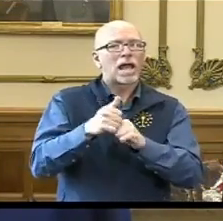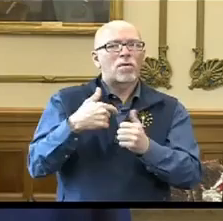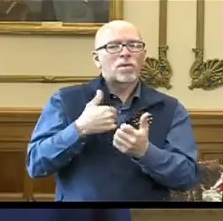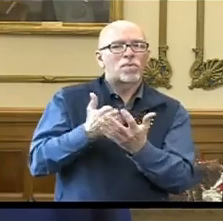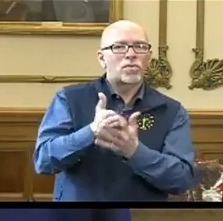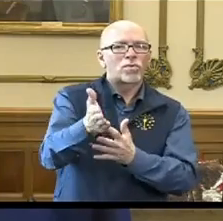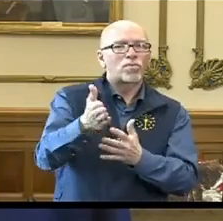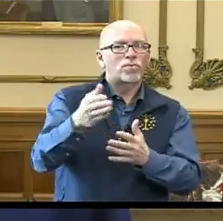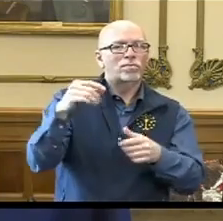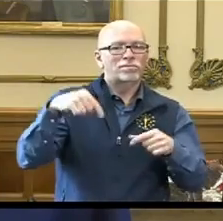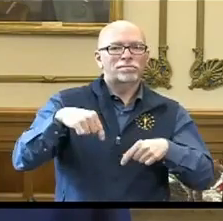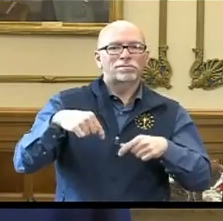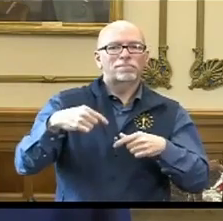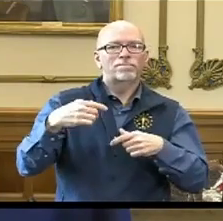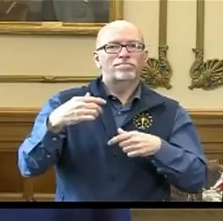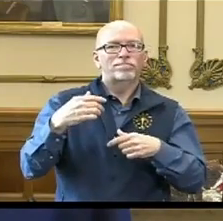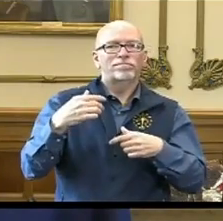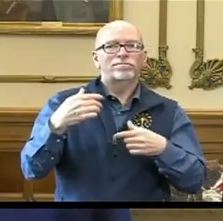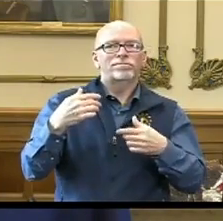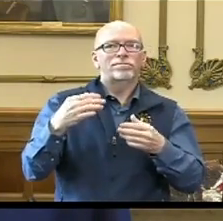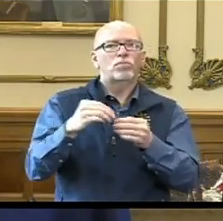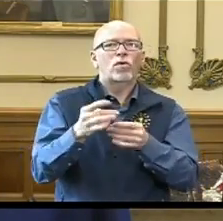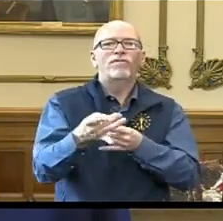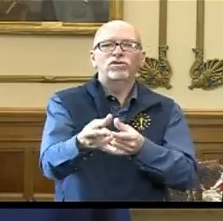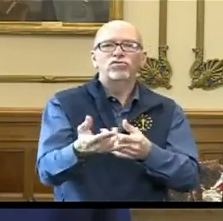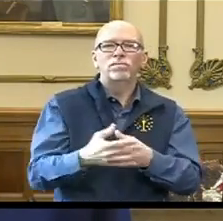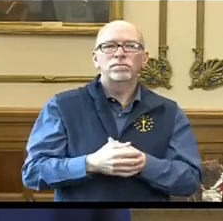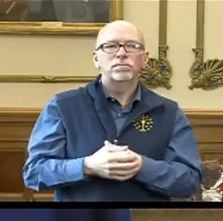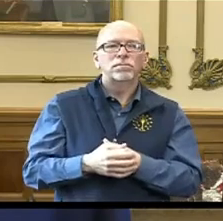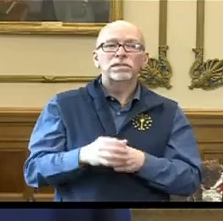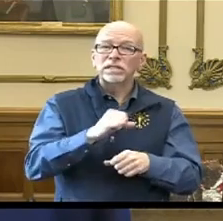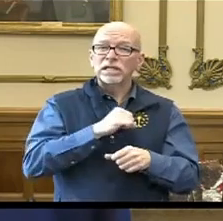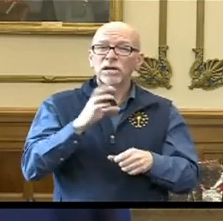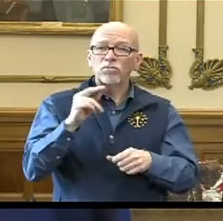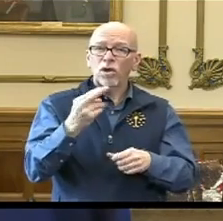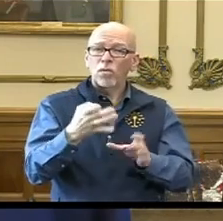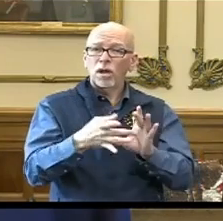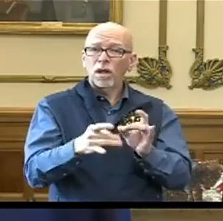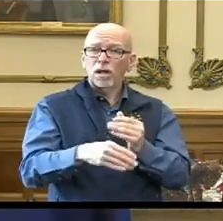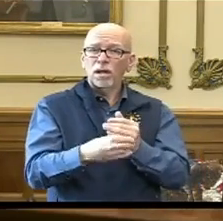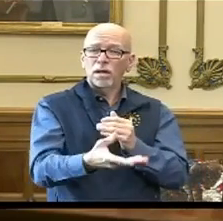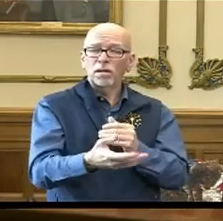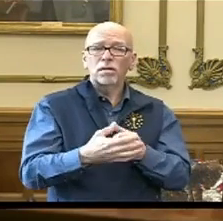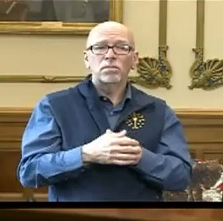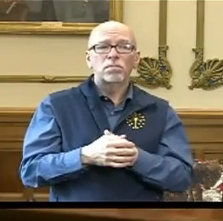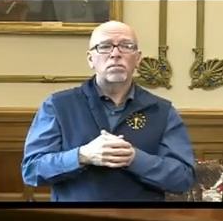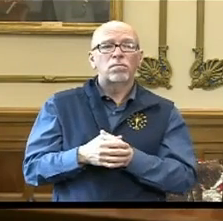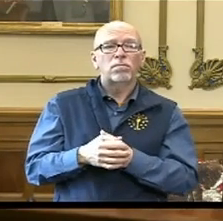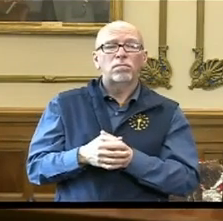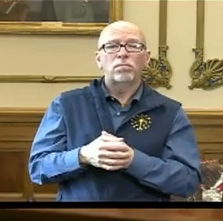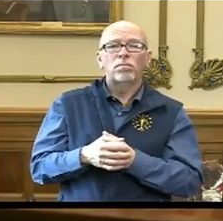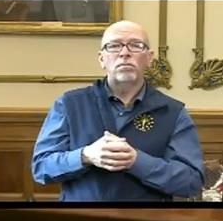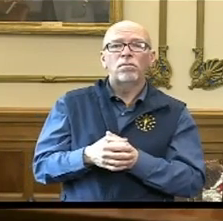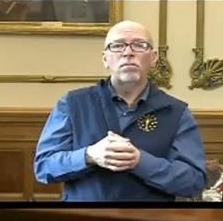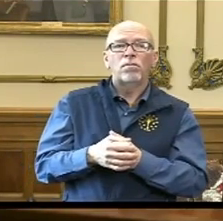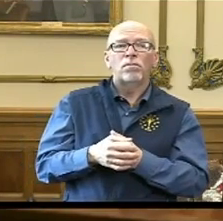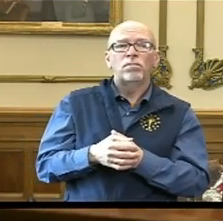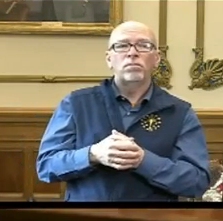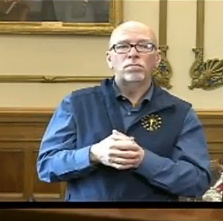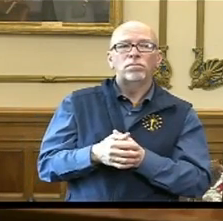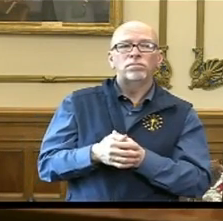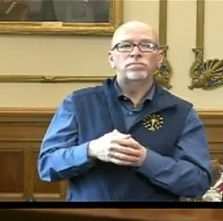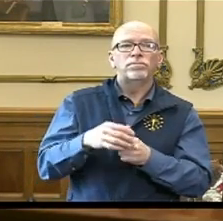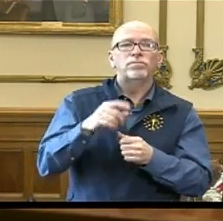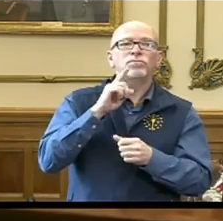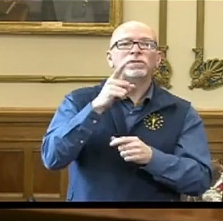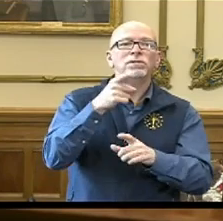this most efficiently. Senator Braun, you want to comment? Because since I've been back, I've spoken to